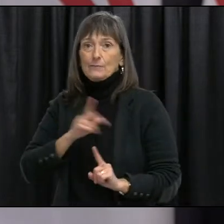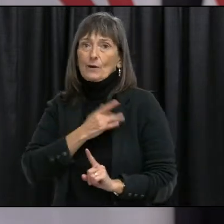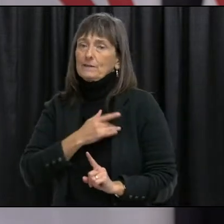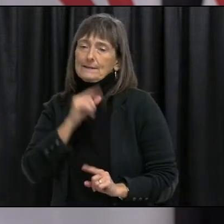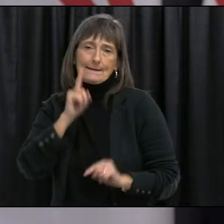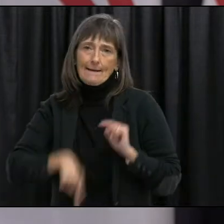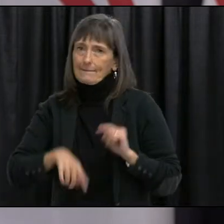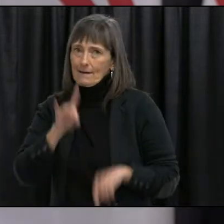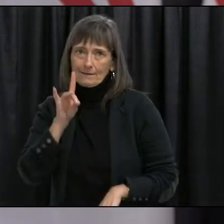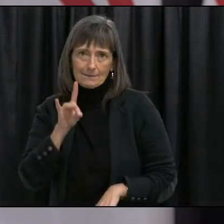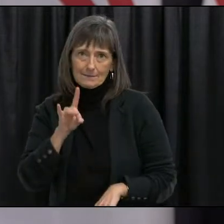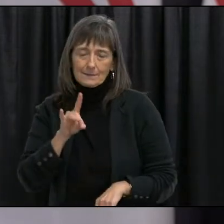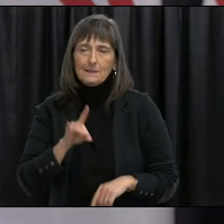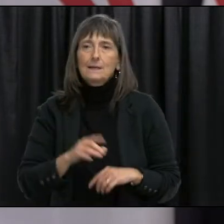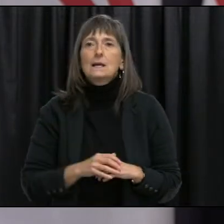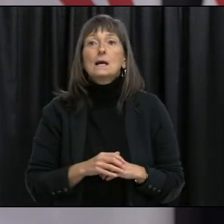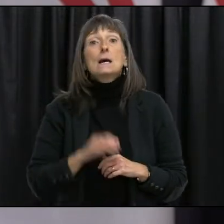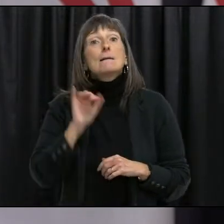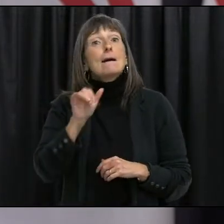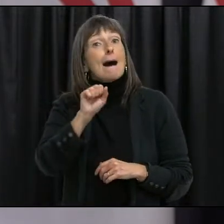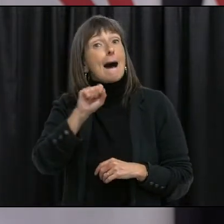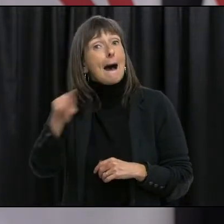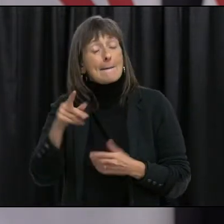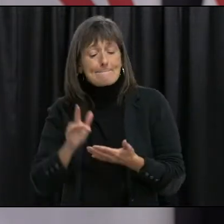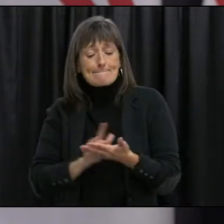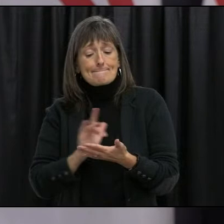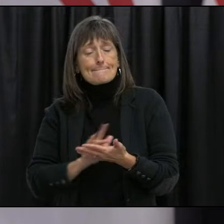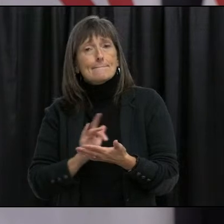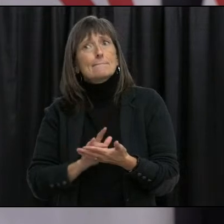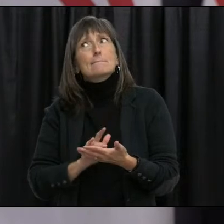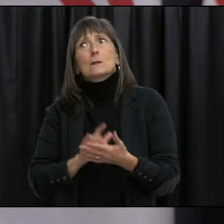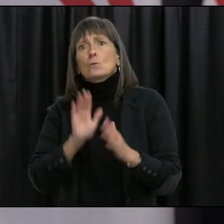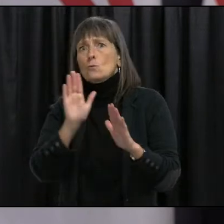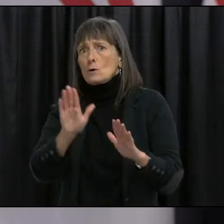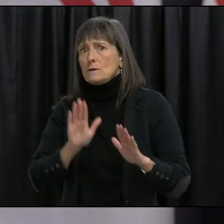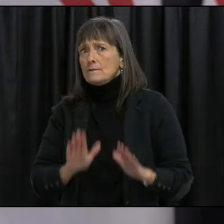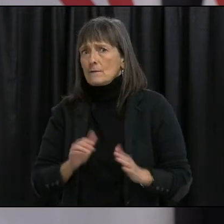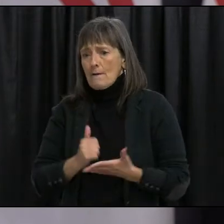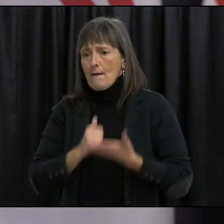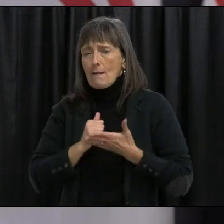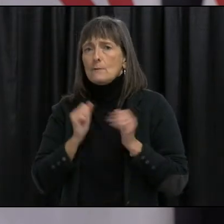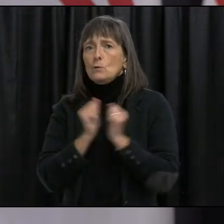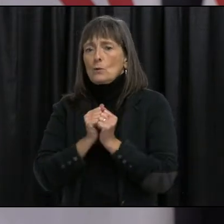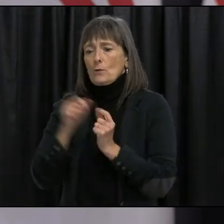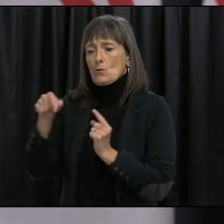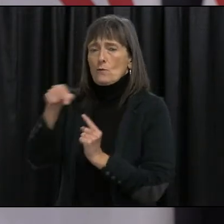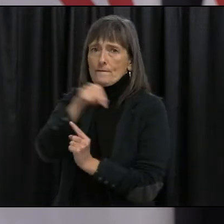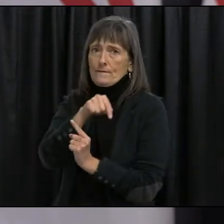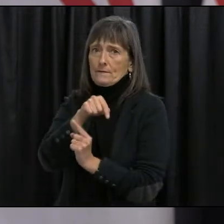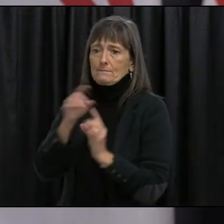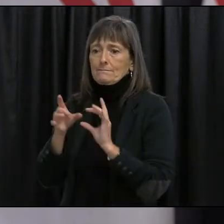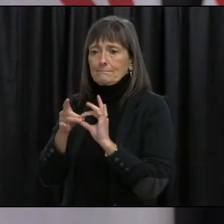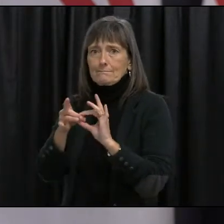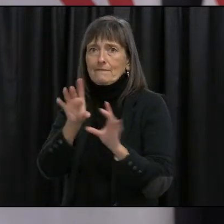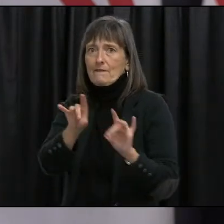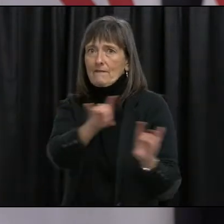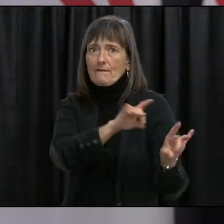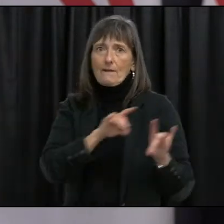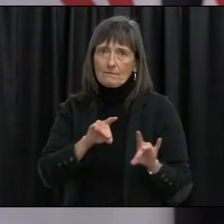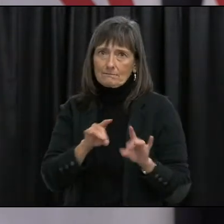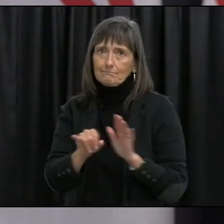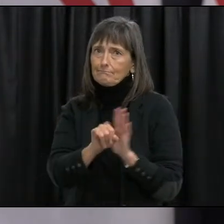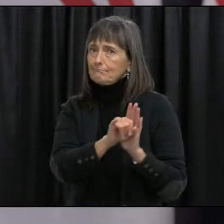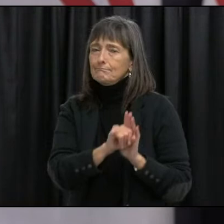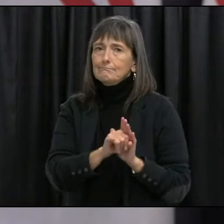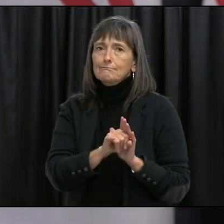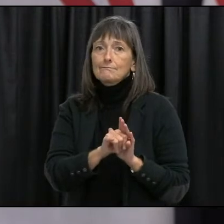very important, useful adjunct to the contact tracing I've just talked about. To be truly effective, you need to